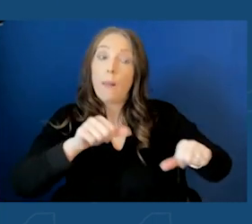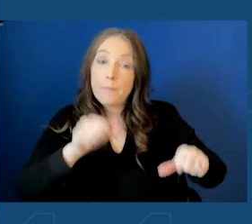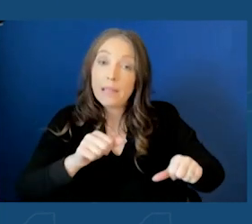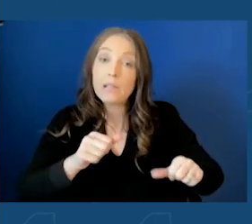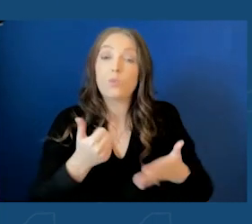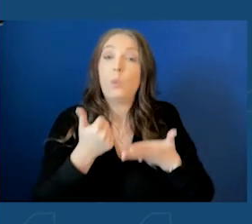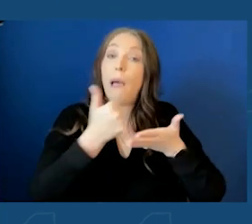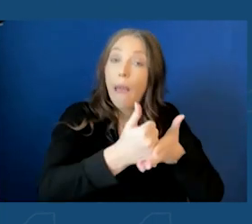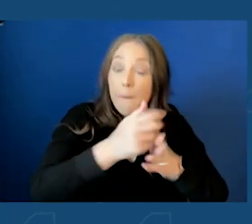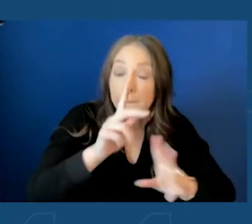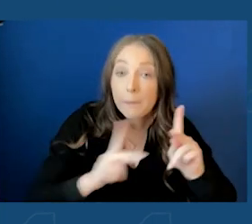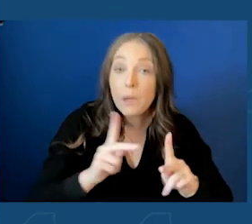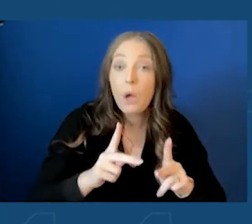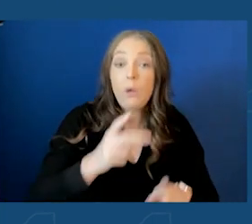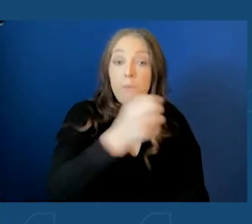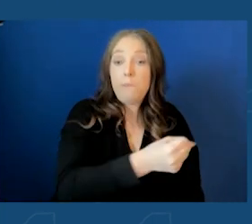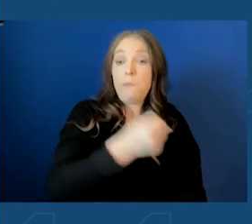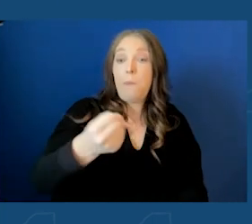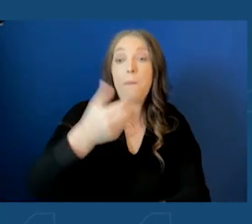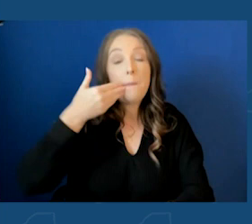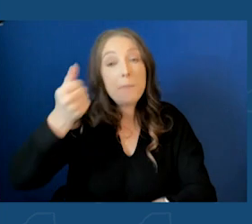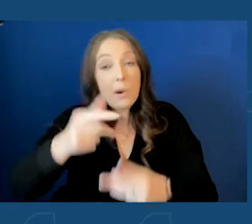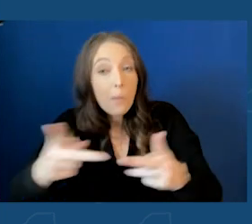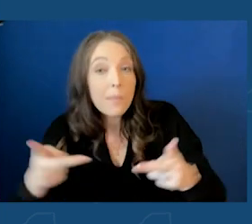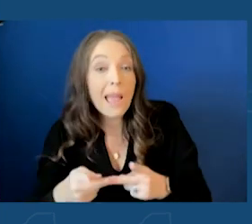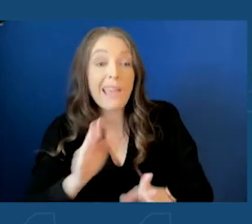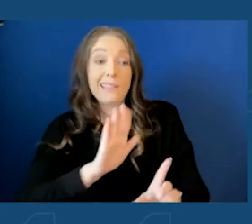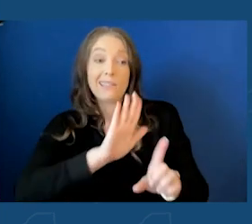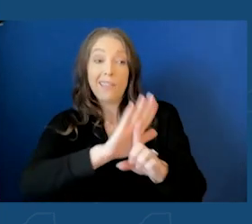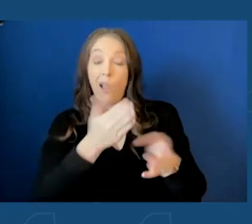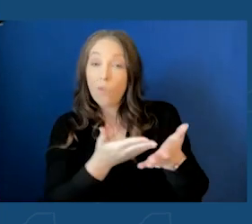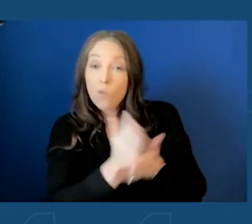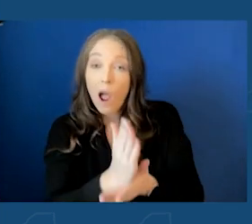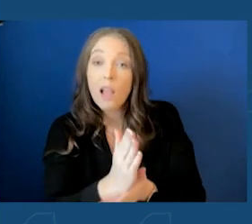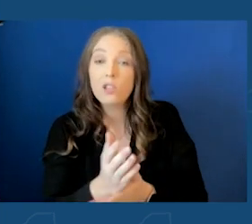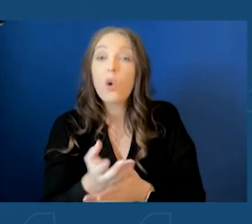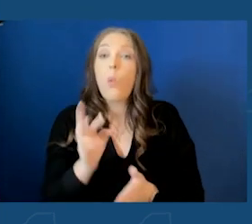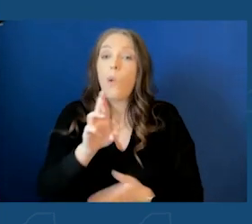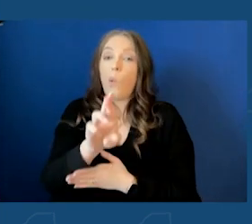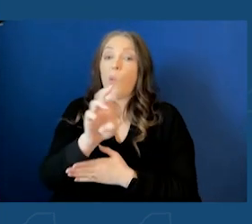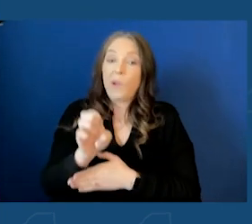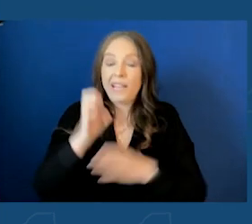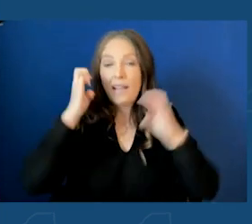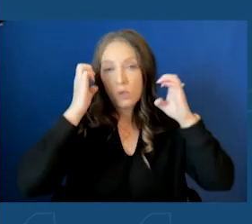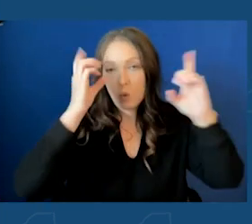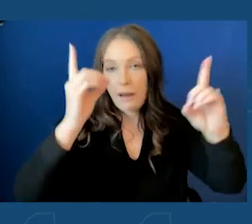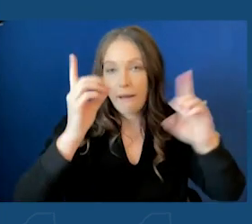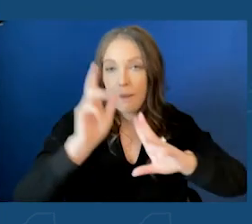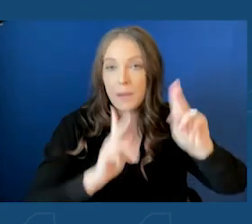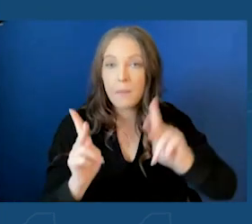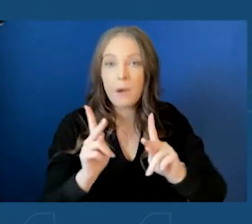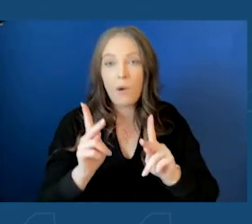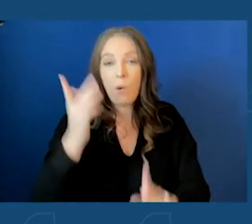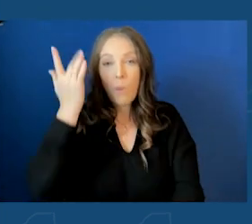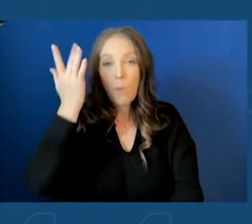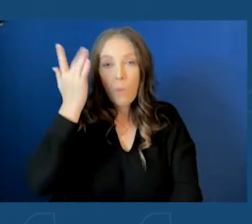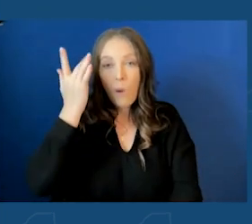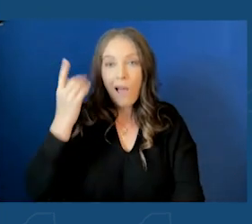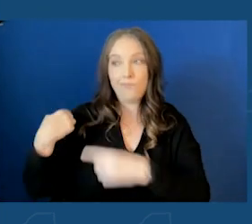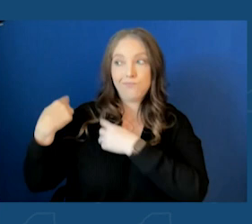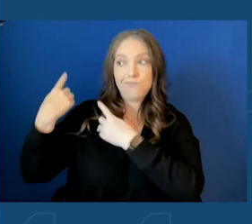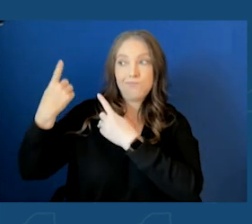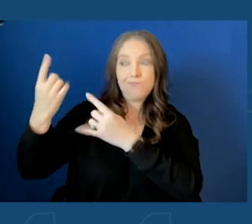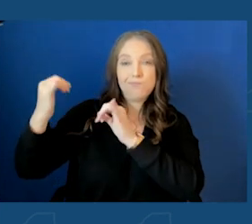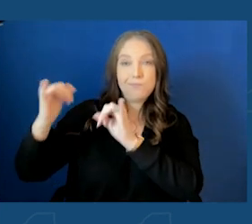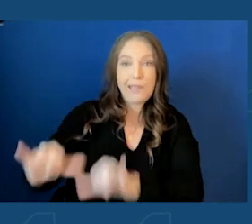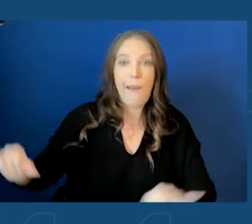better place, what their rights are. So it's a re-education because the status quo went on a long time. And now we have to get